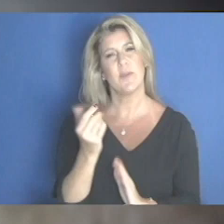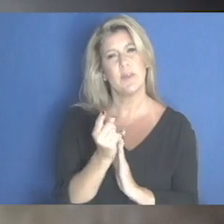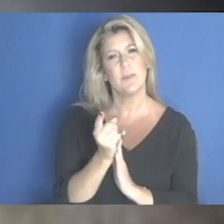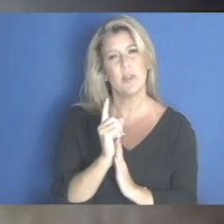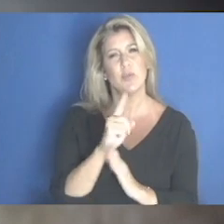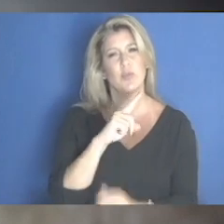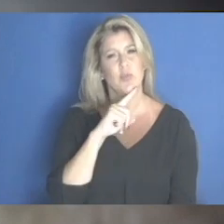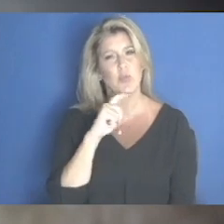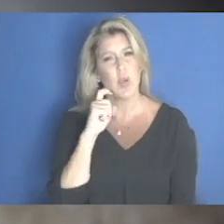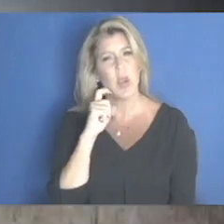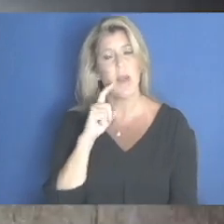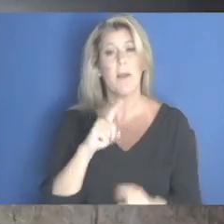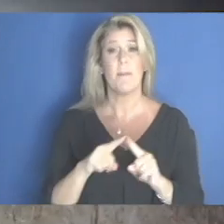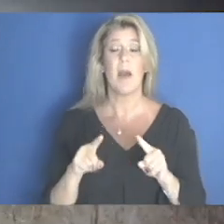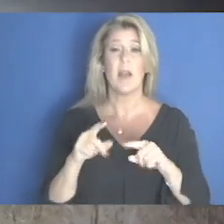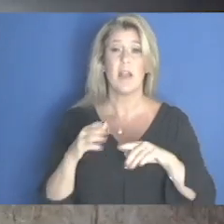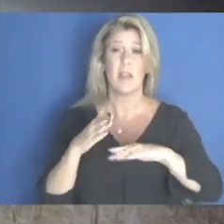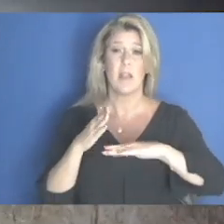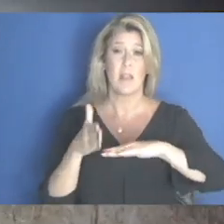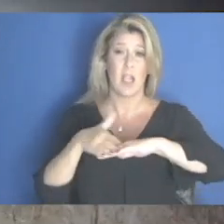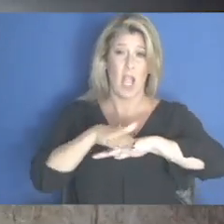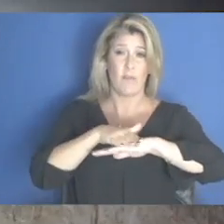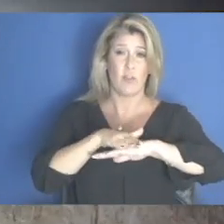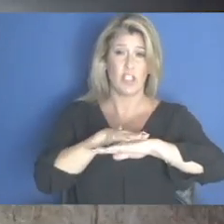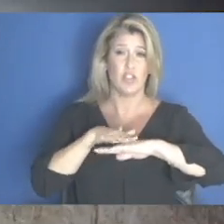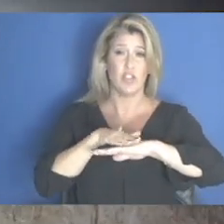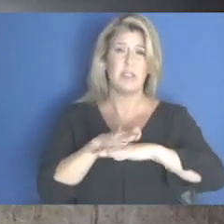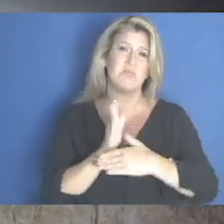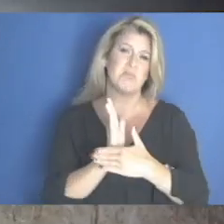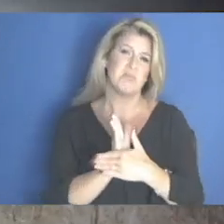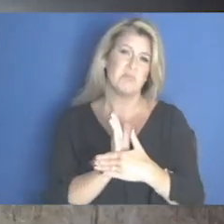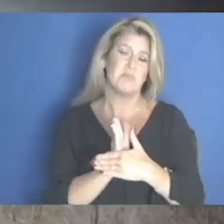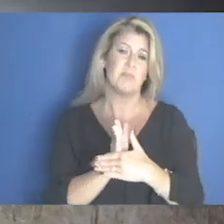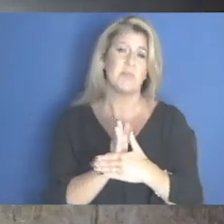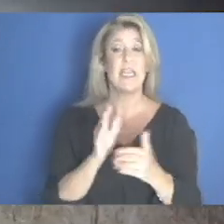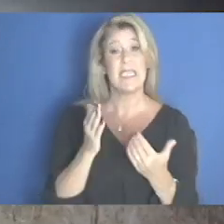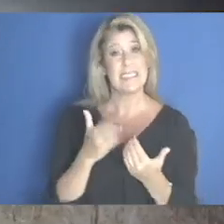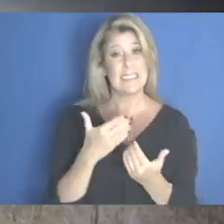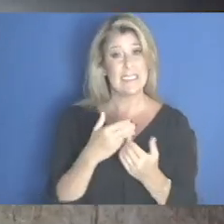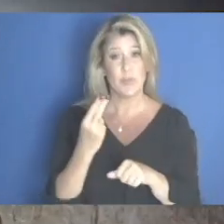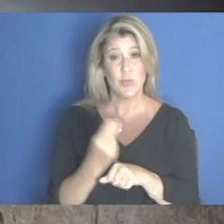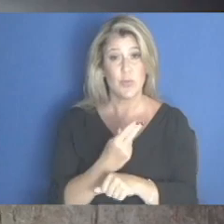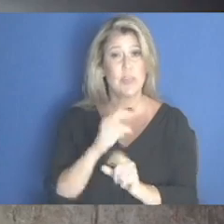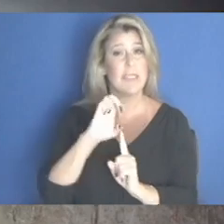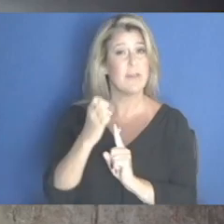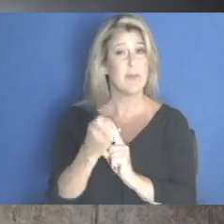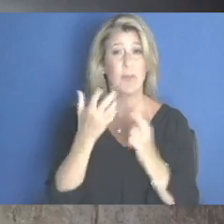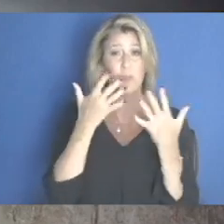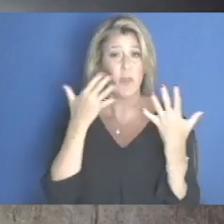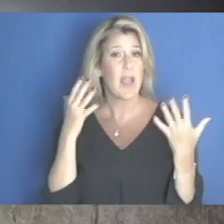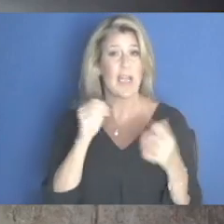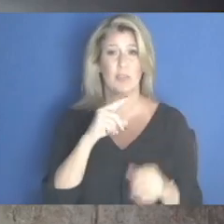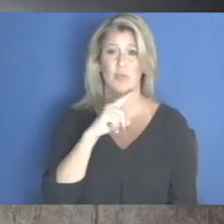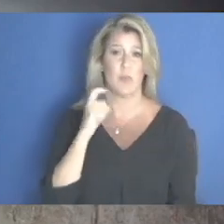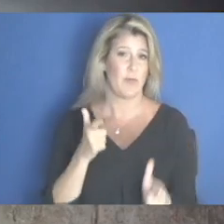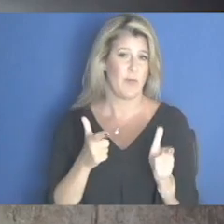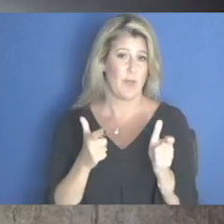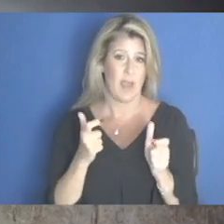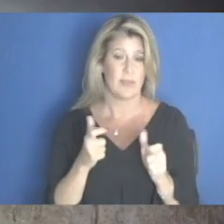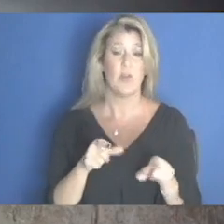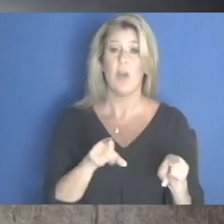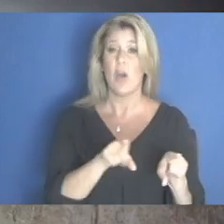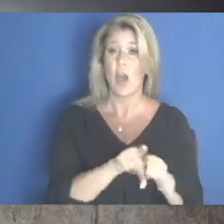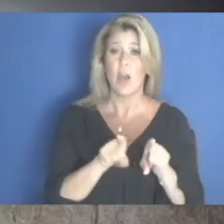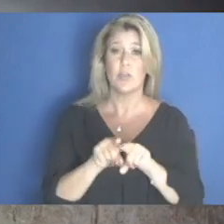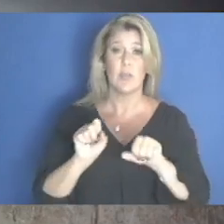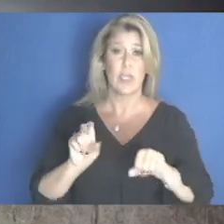but the coverage is medium. Voodoo gel stain is easy to use, is eco-friendly and it dries fast. Also, it can be applied on